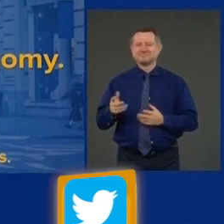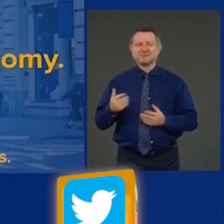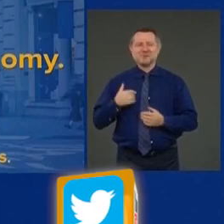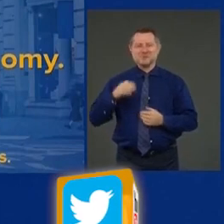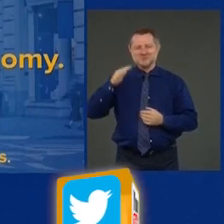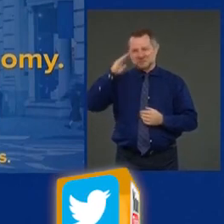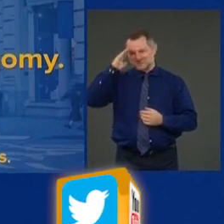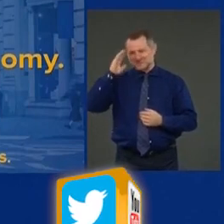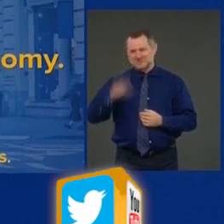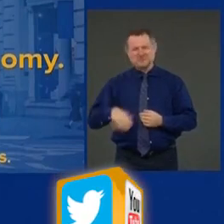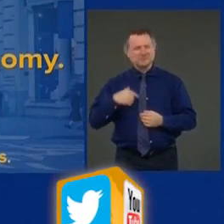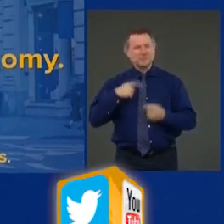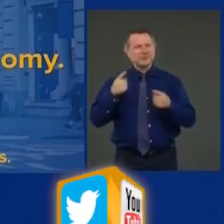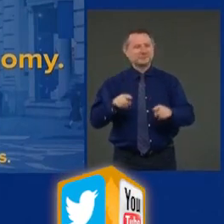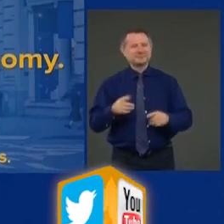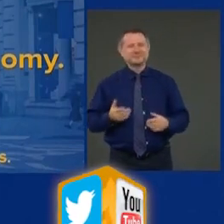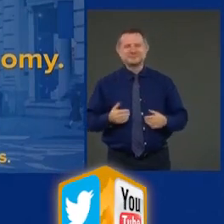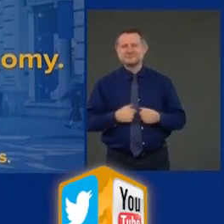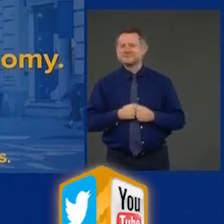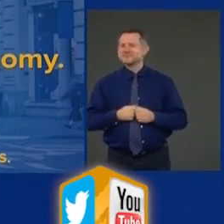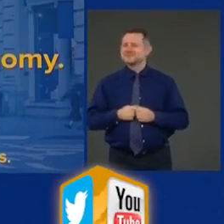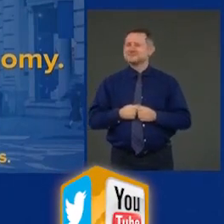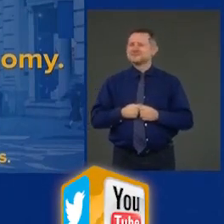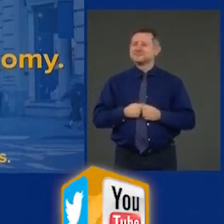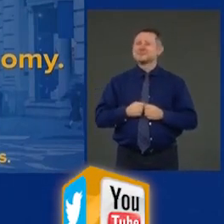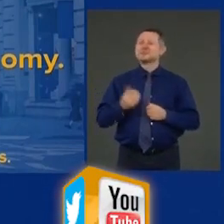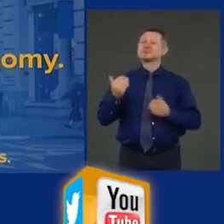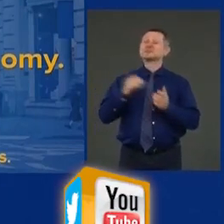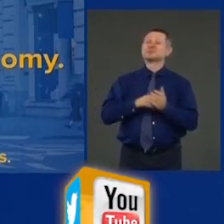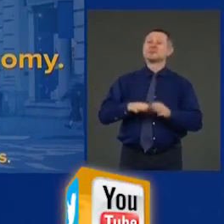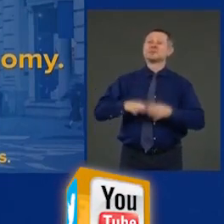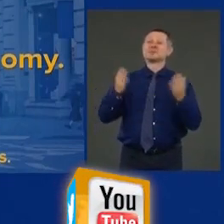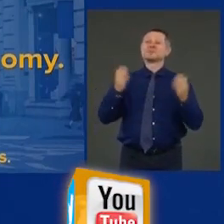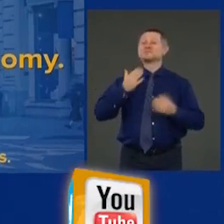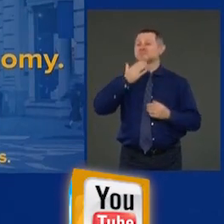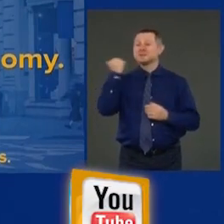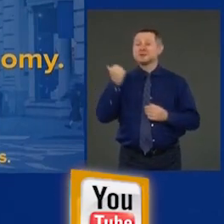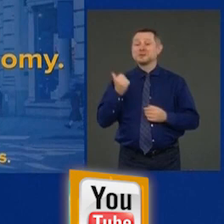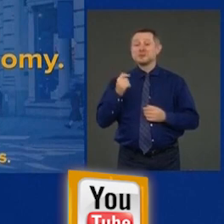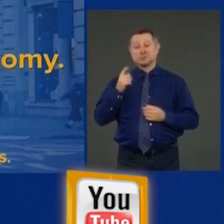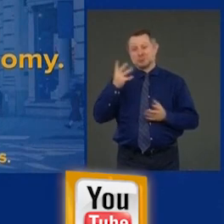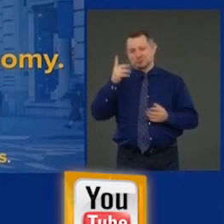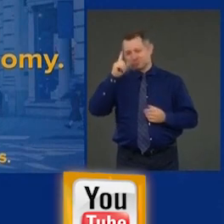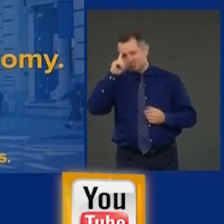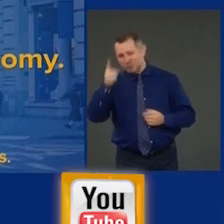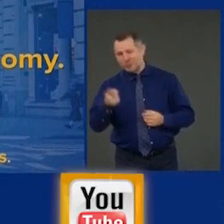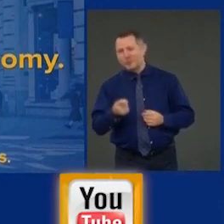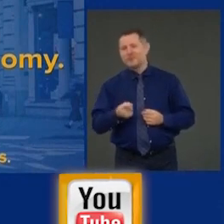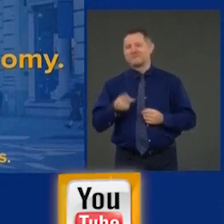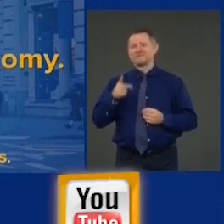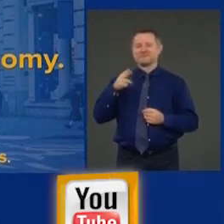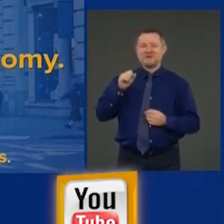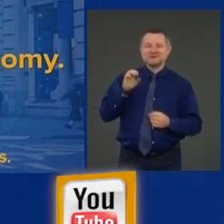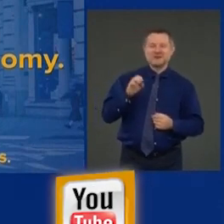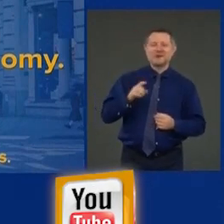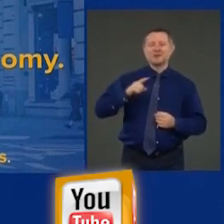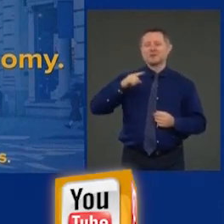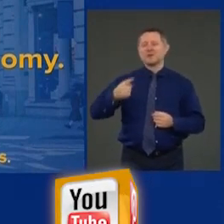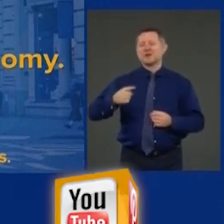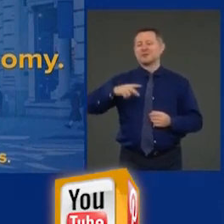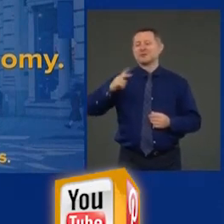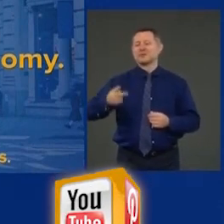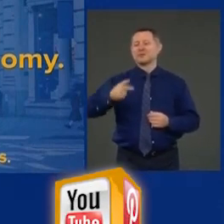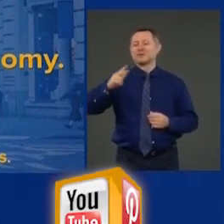happened. The reopening, done smartly, done intelligently, done on the data,